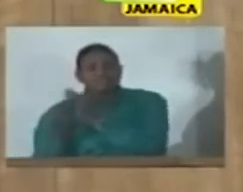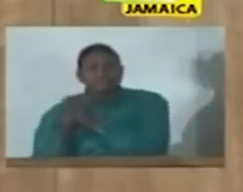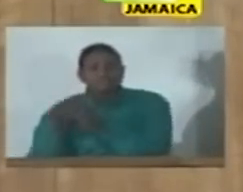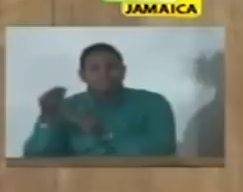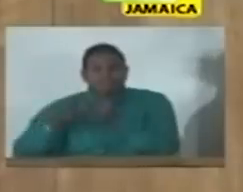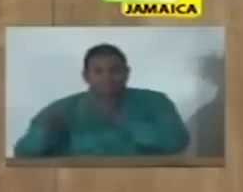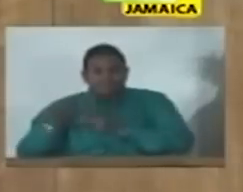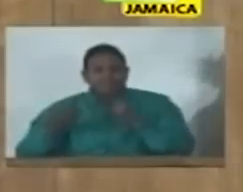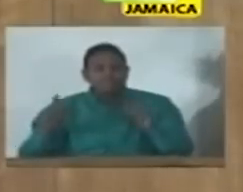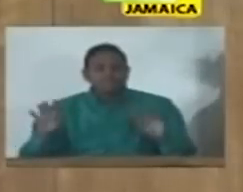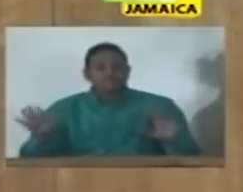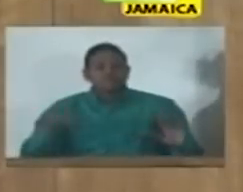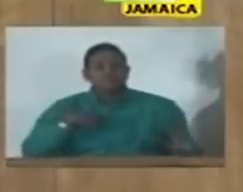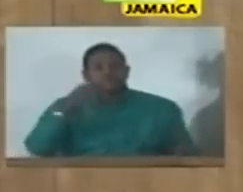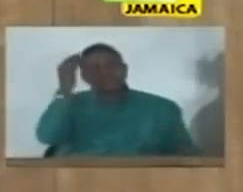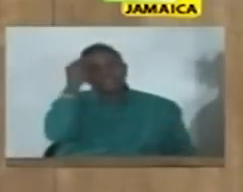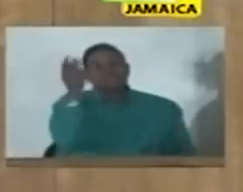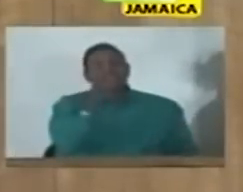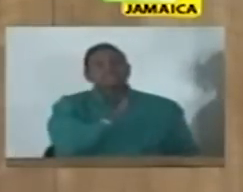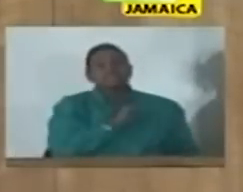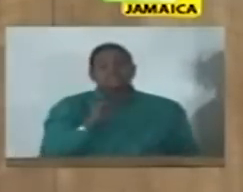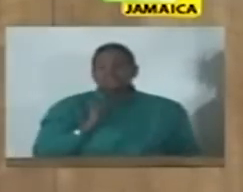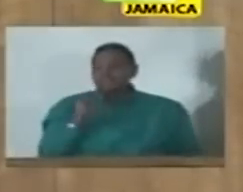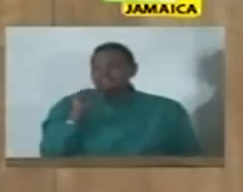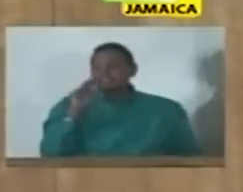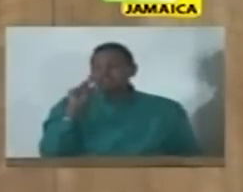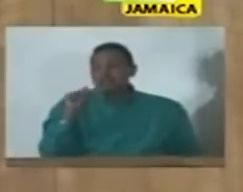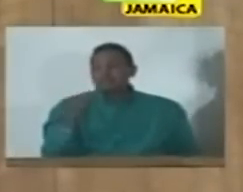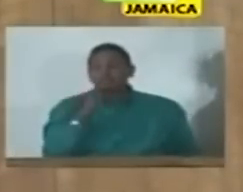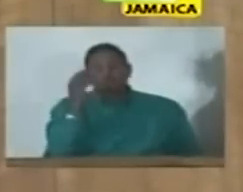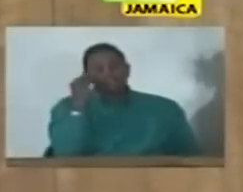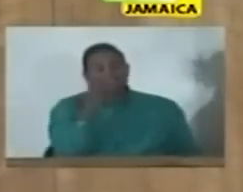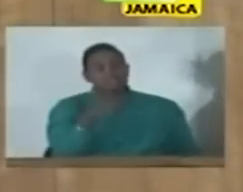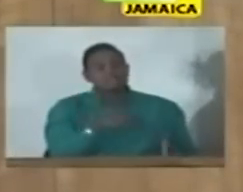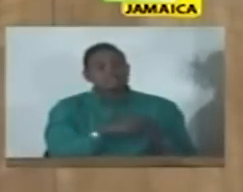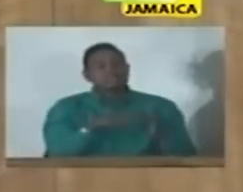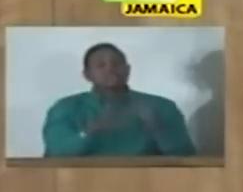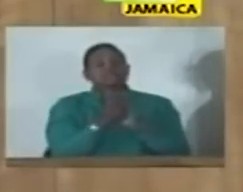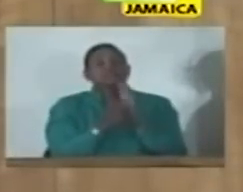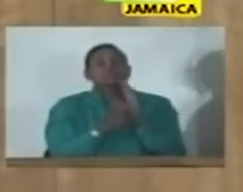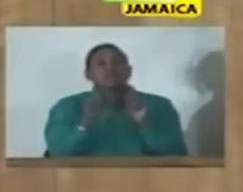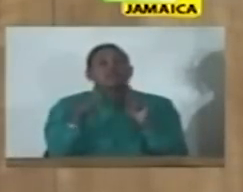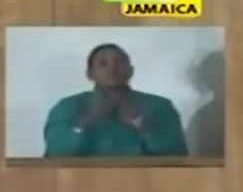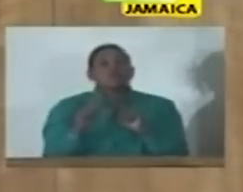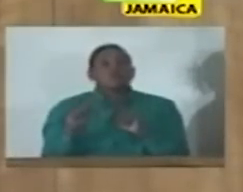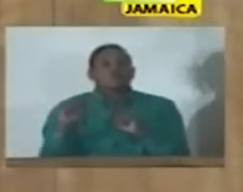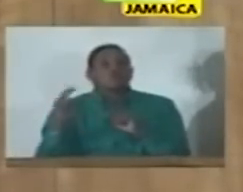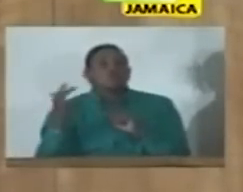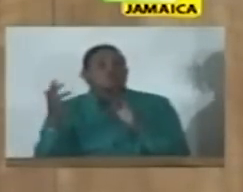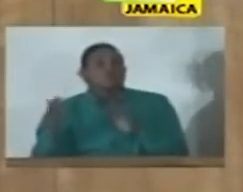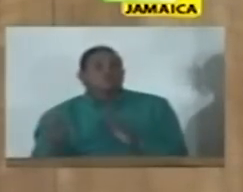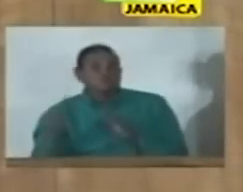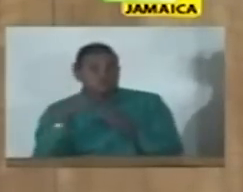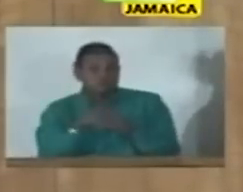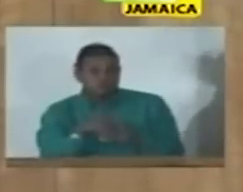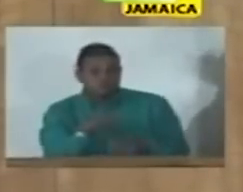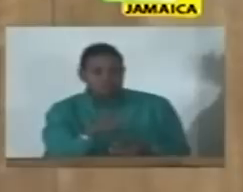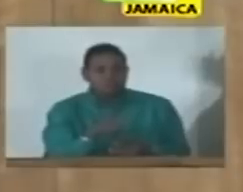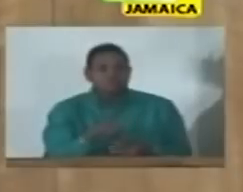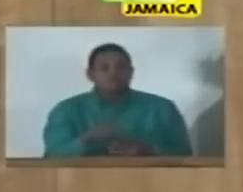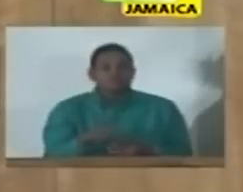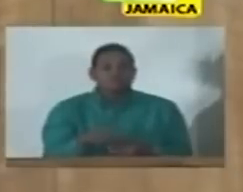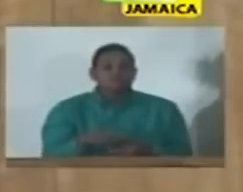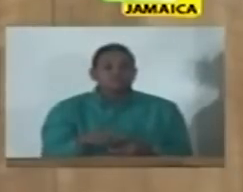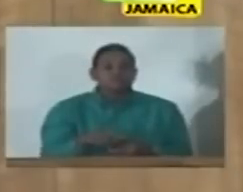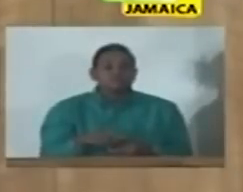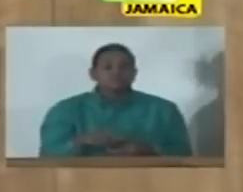Senator Samuda, to say, seeing in this bill about the third party, whether it meant the third party relations, that